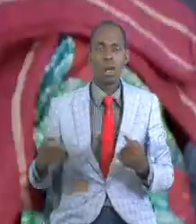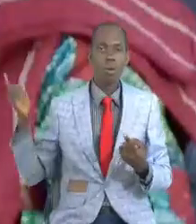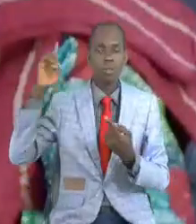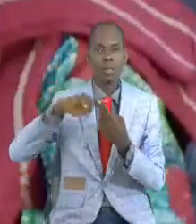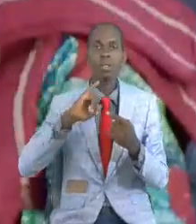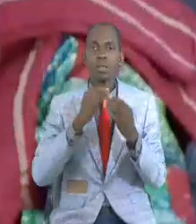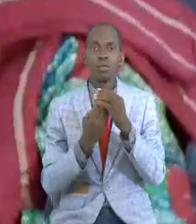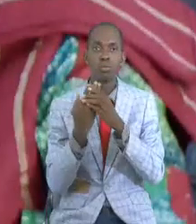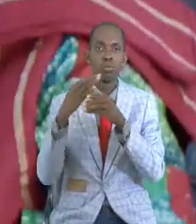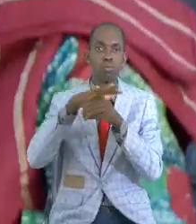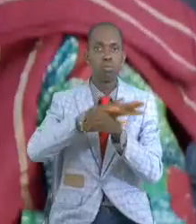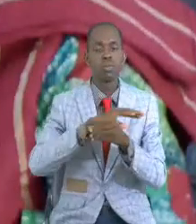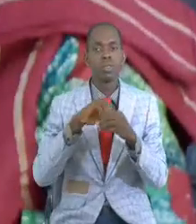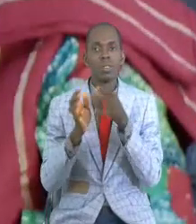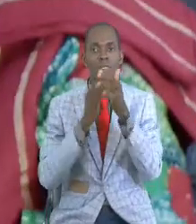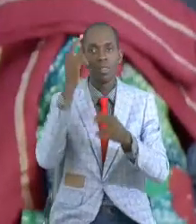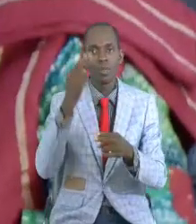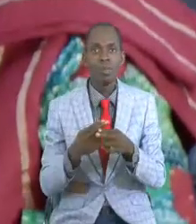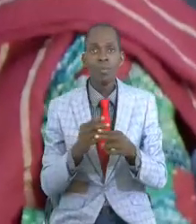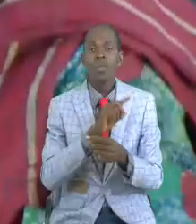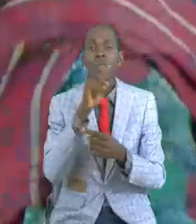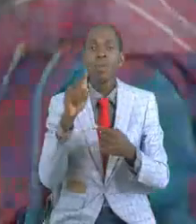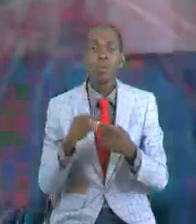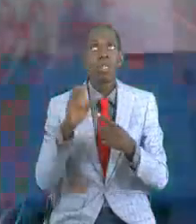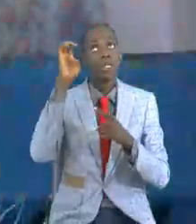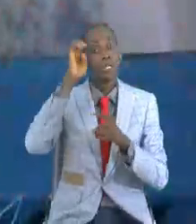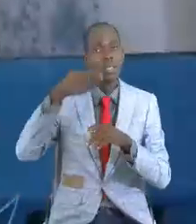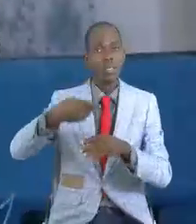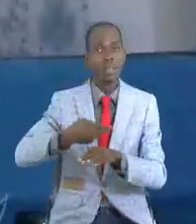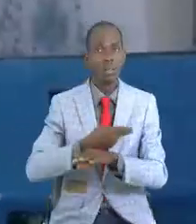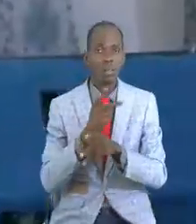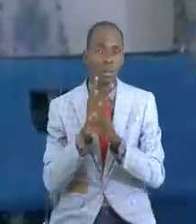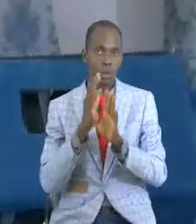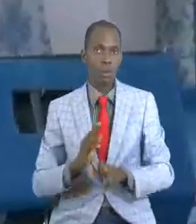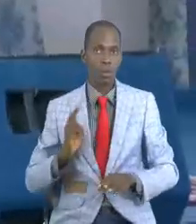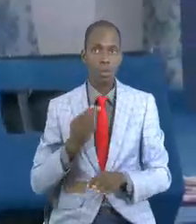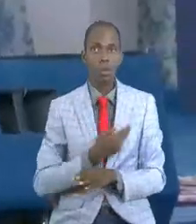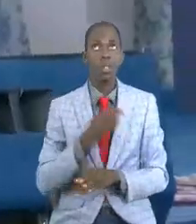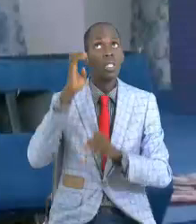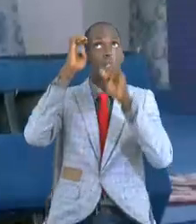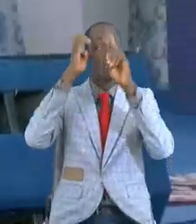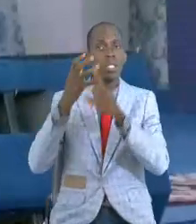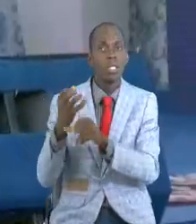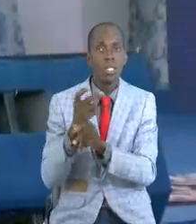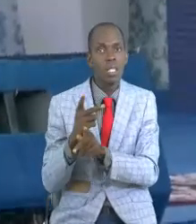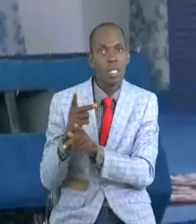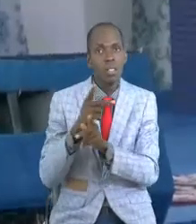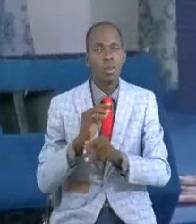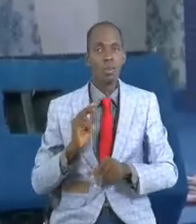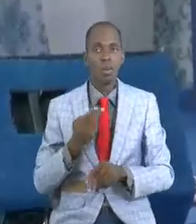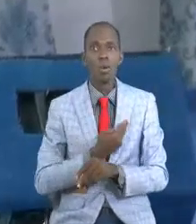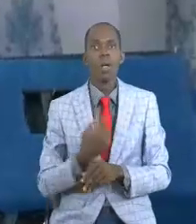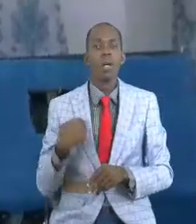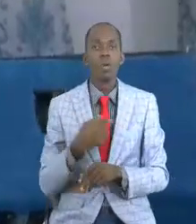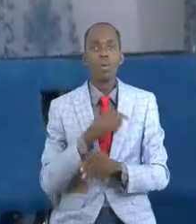Jesus' name. When he shepherds us, he takes care of us, and then we can sing with the